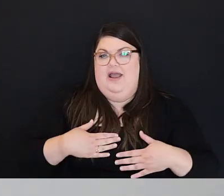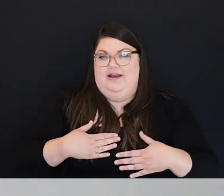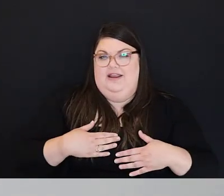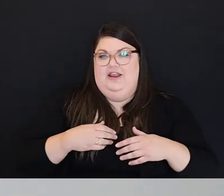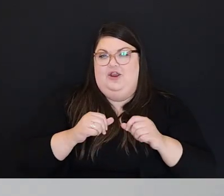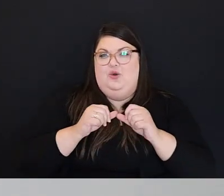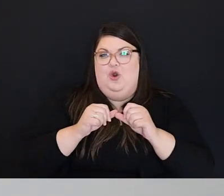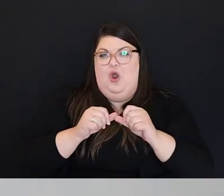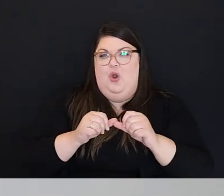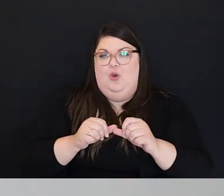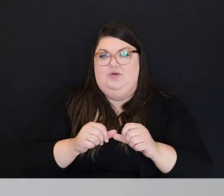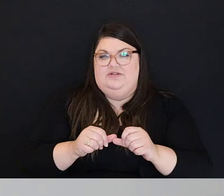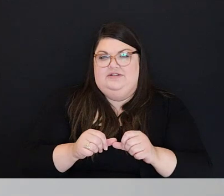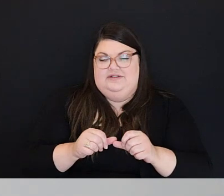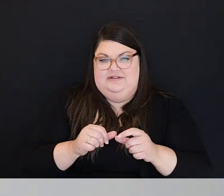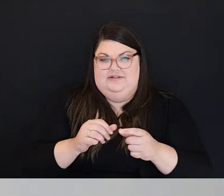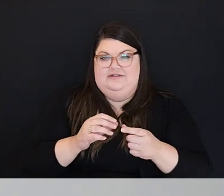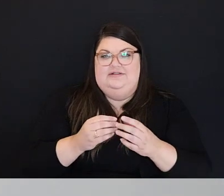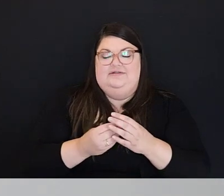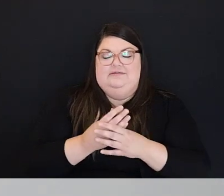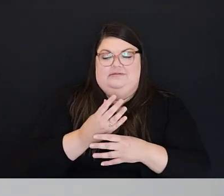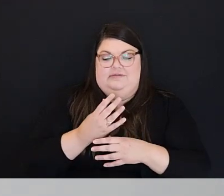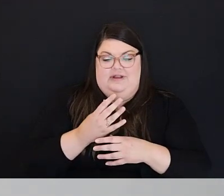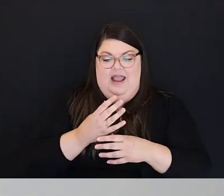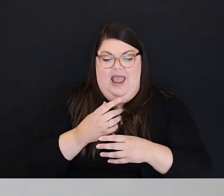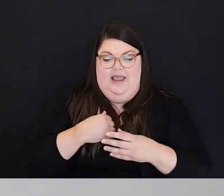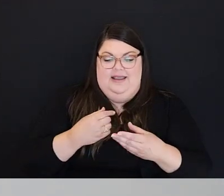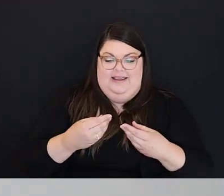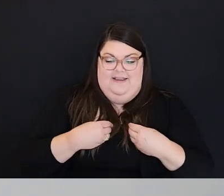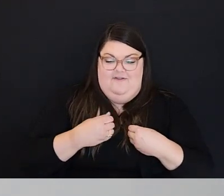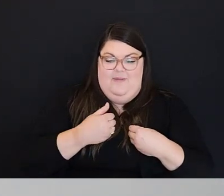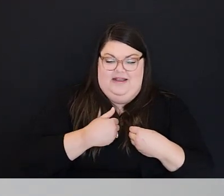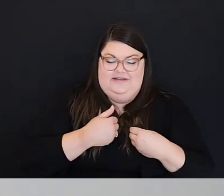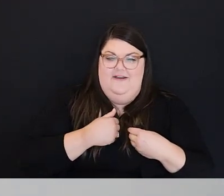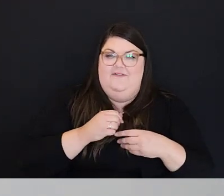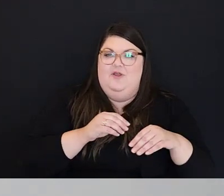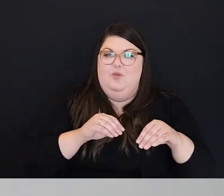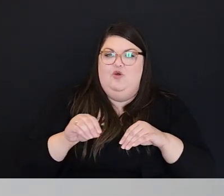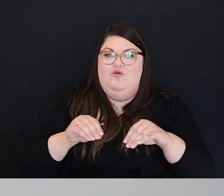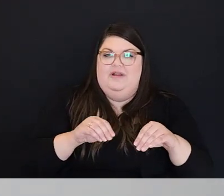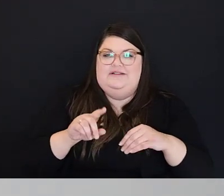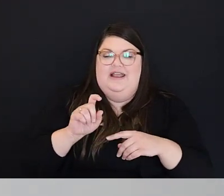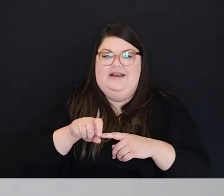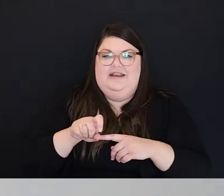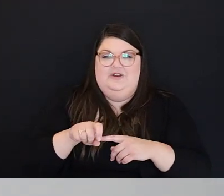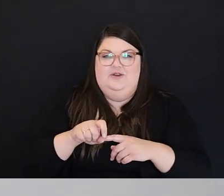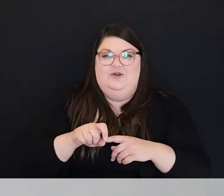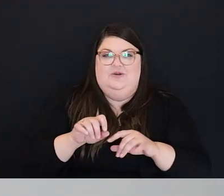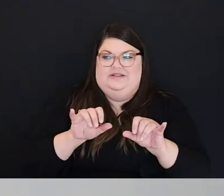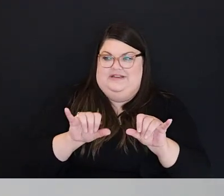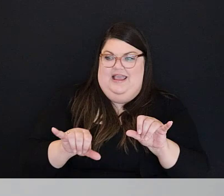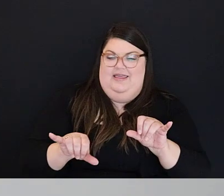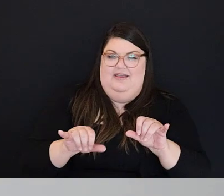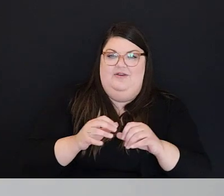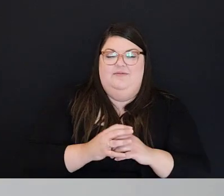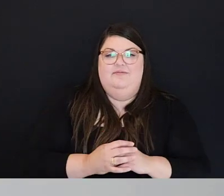kind of am able to give myself like the movements that I need to like stay